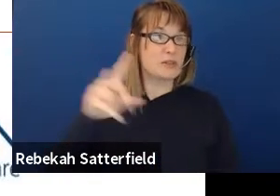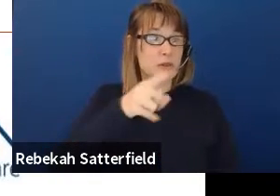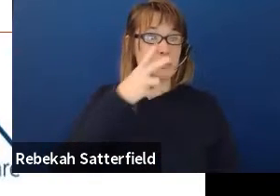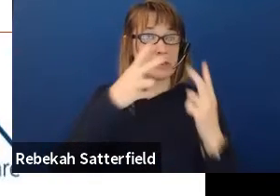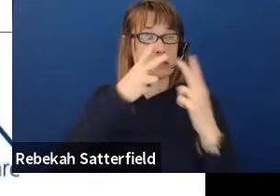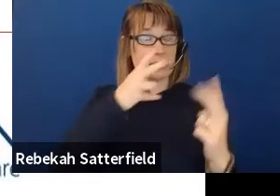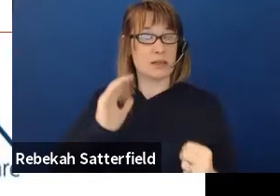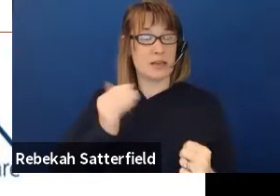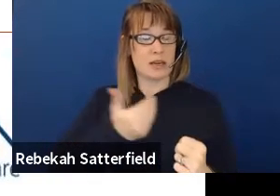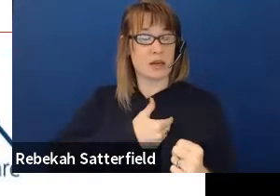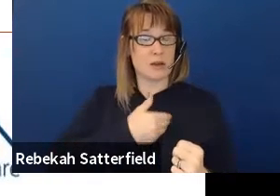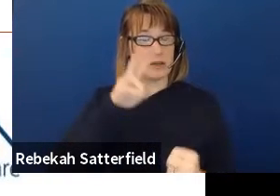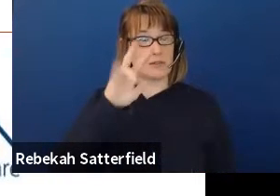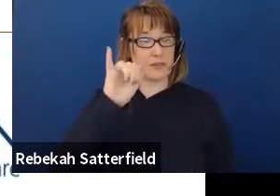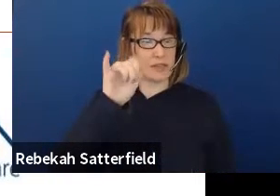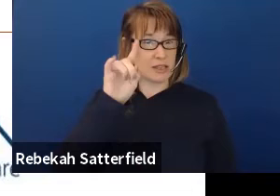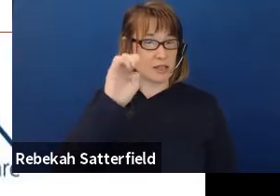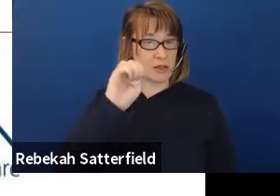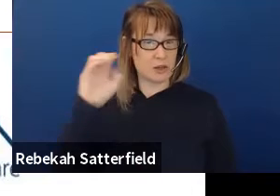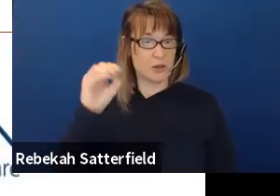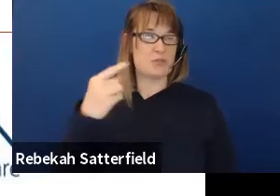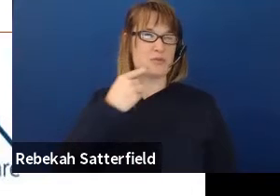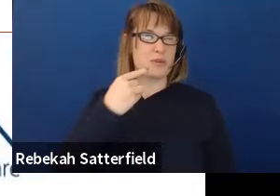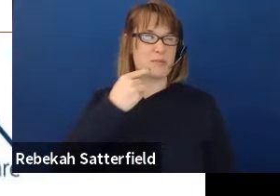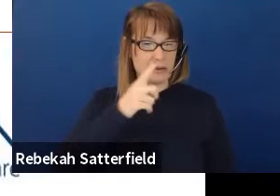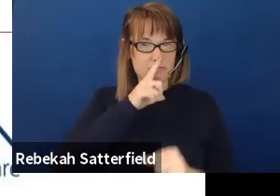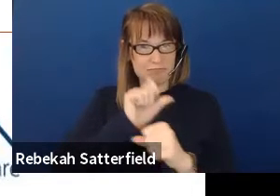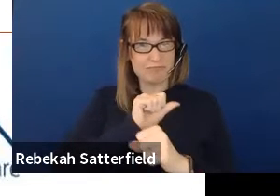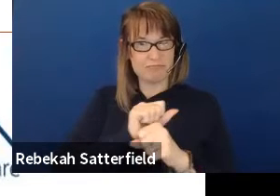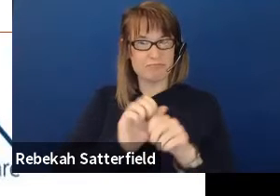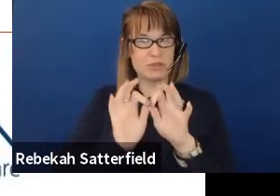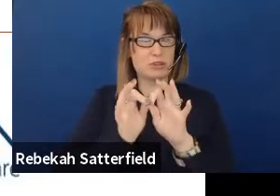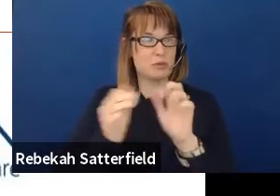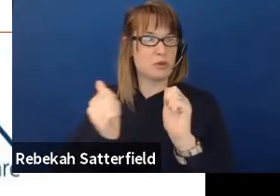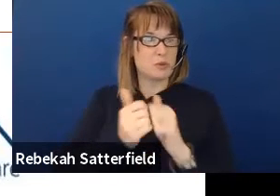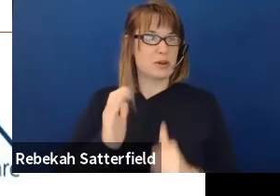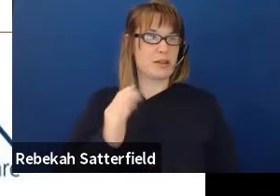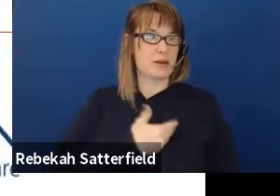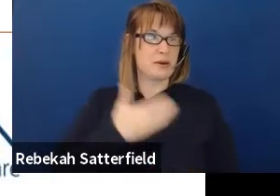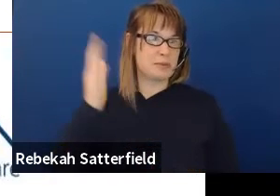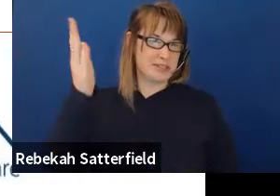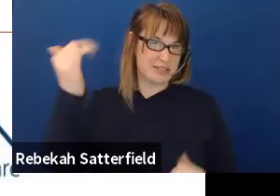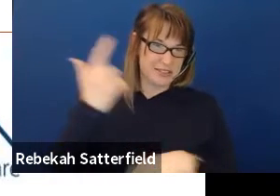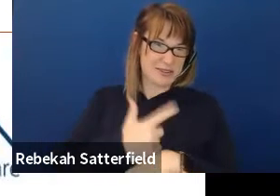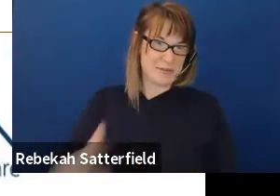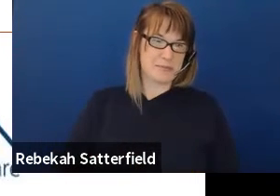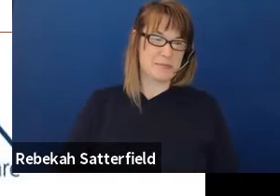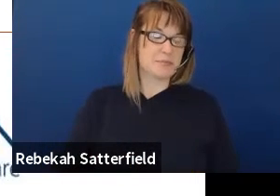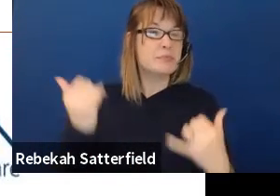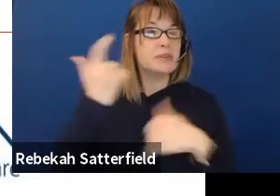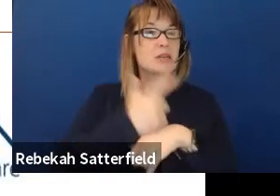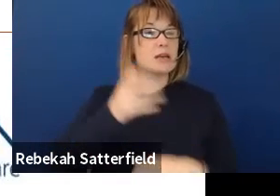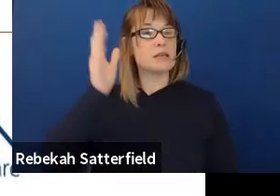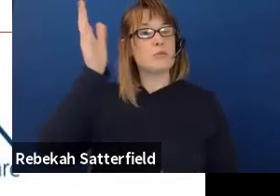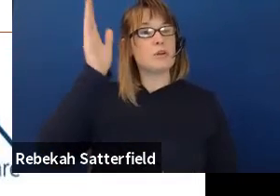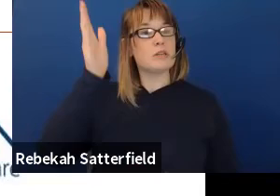that in our Spotlight video, Rebecca is interpreting along with our presentation today. Today's